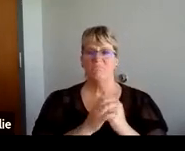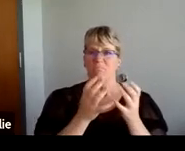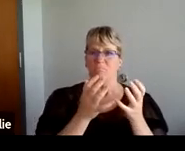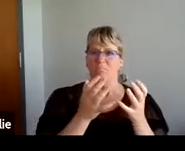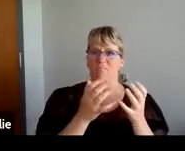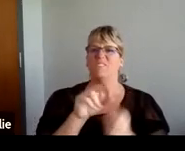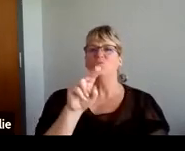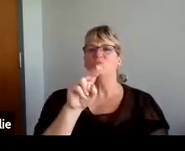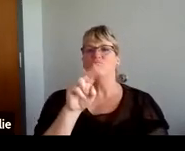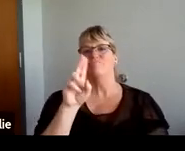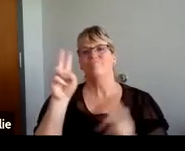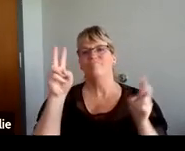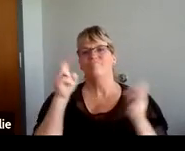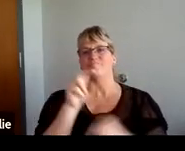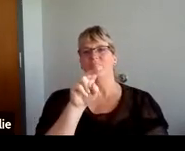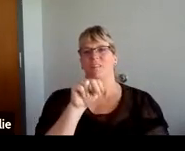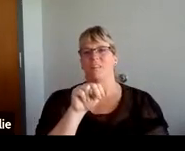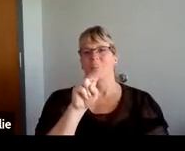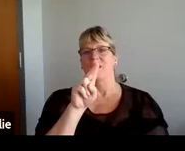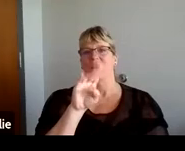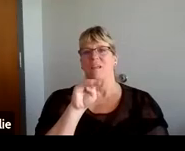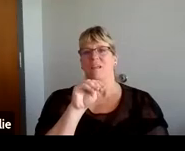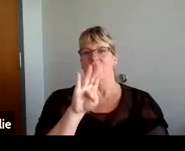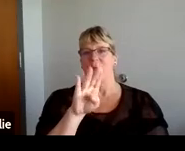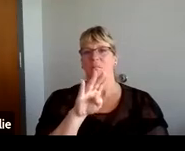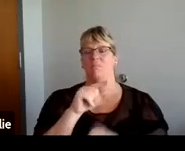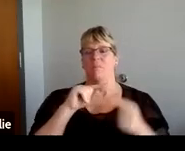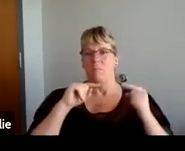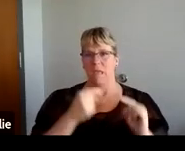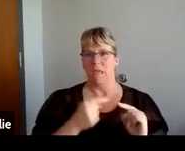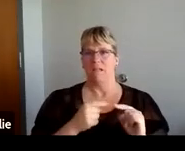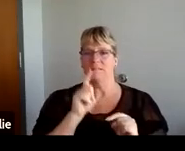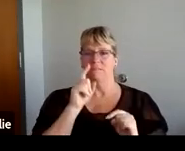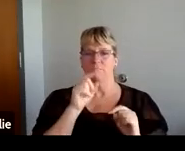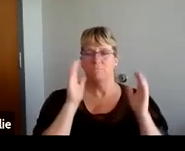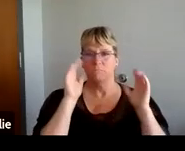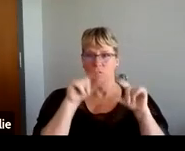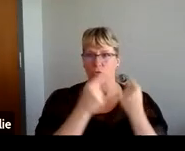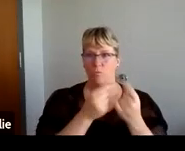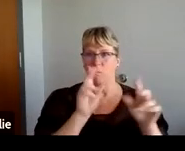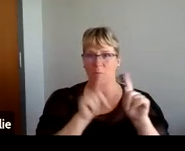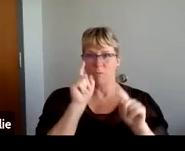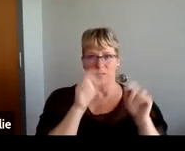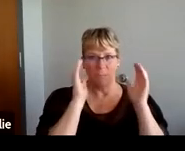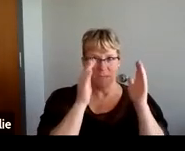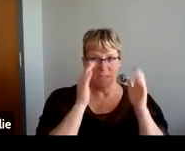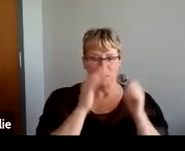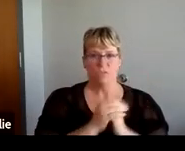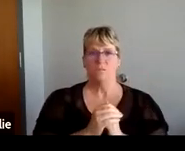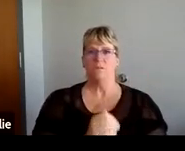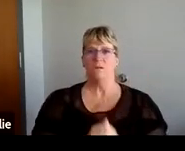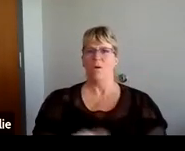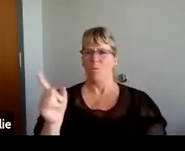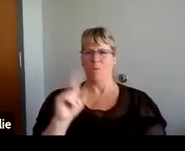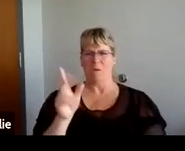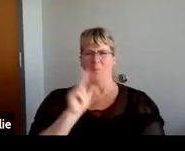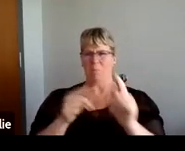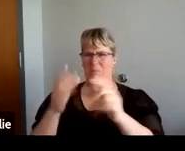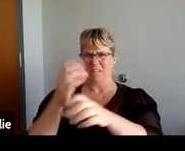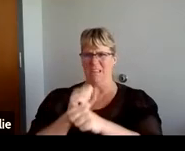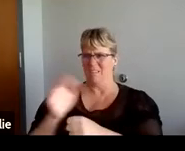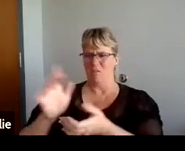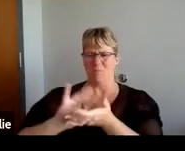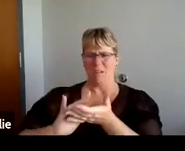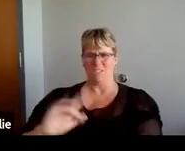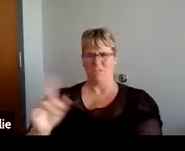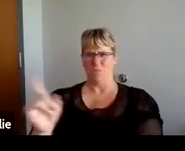that pain. So it's a population that we really need to pay attention to. So where are people getting their